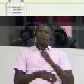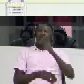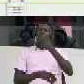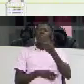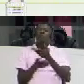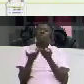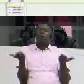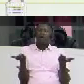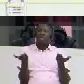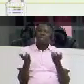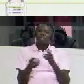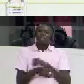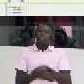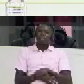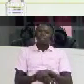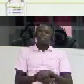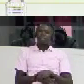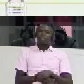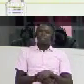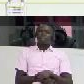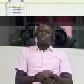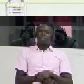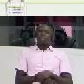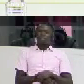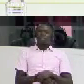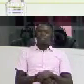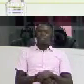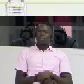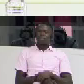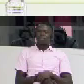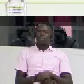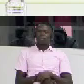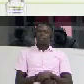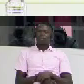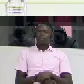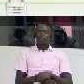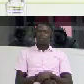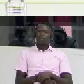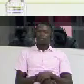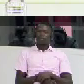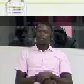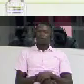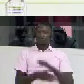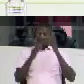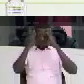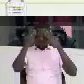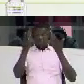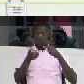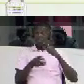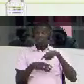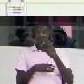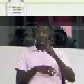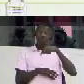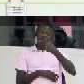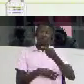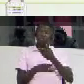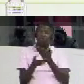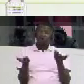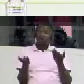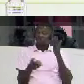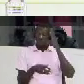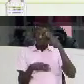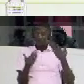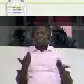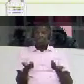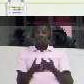bàyyeekoo moom. kan solo. You mean Solo? solo xam nga fu mu bàyyee ko de. I do not know where he hailed from.